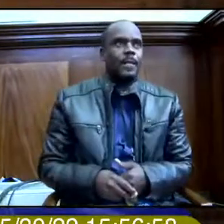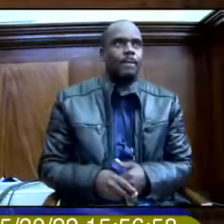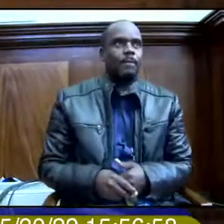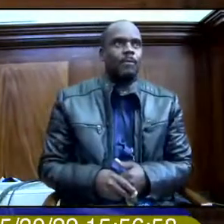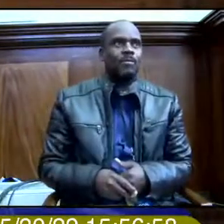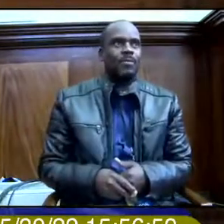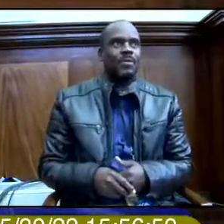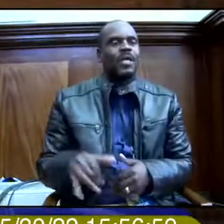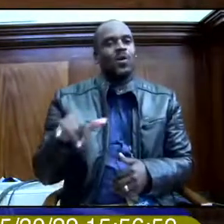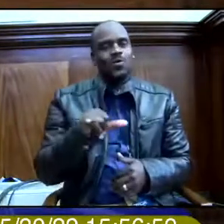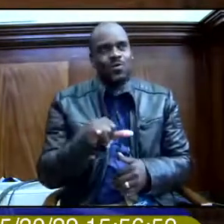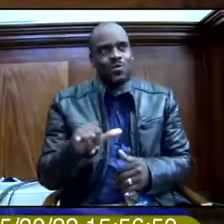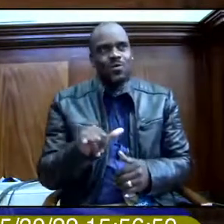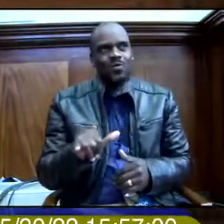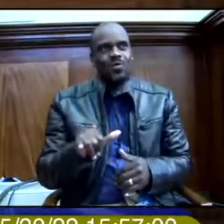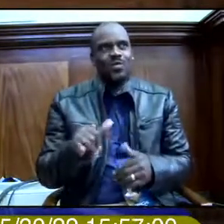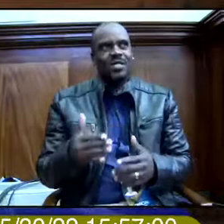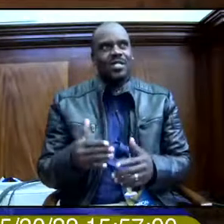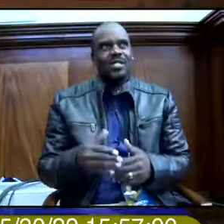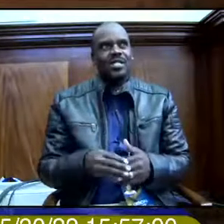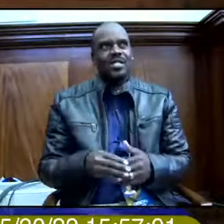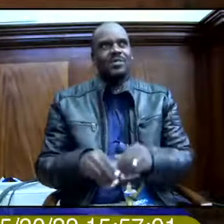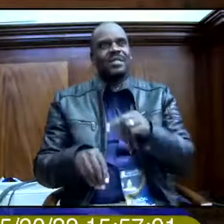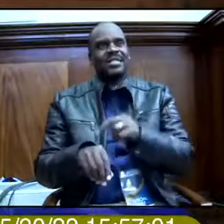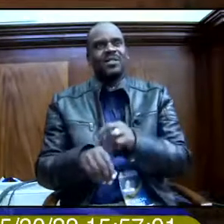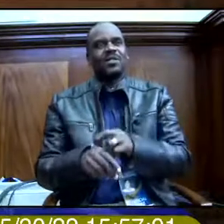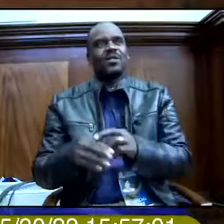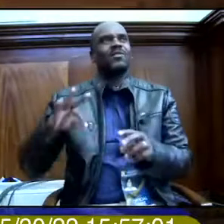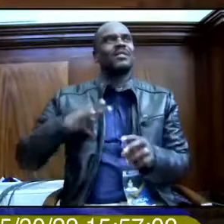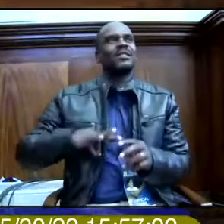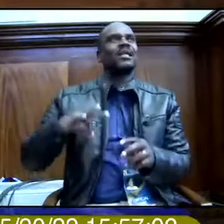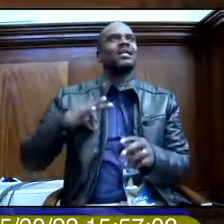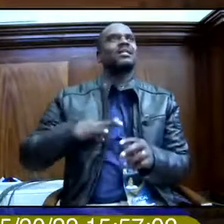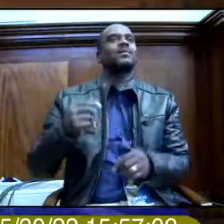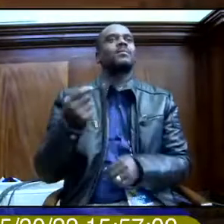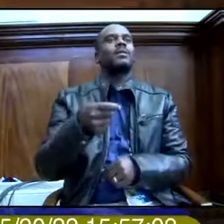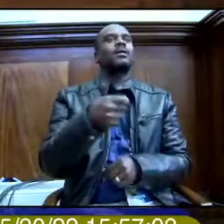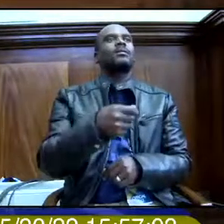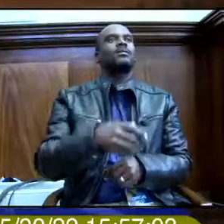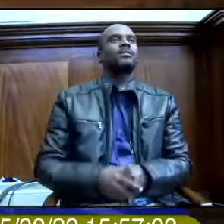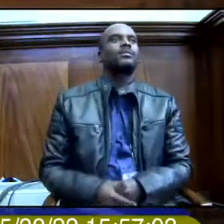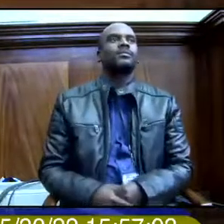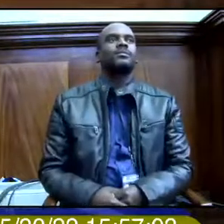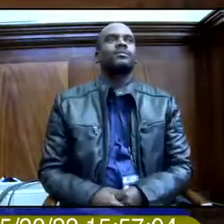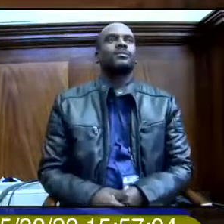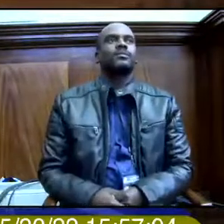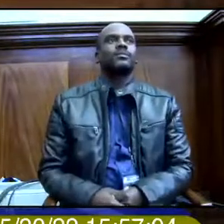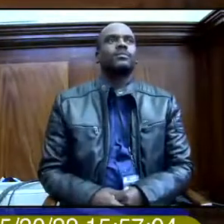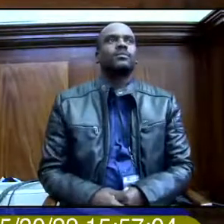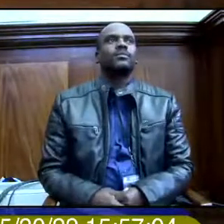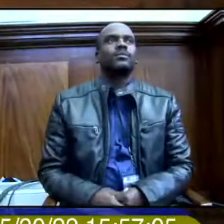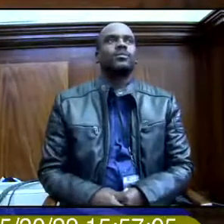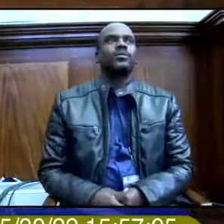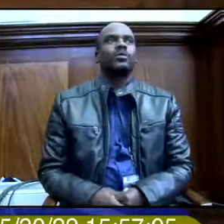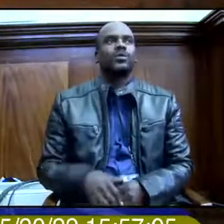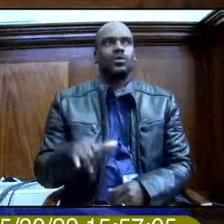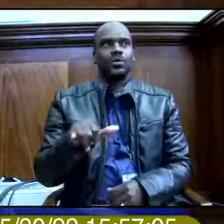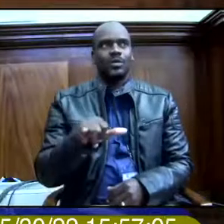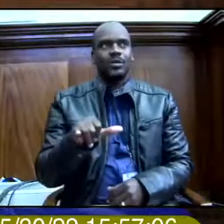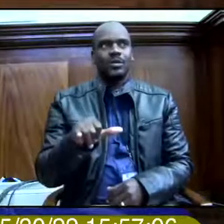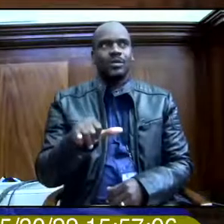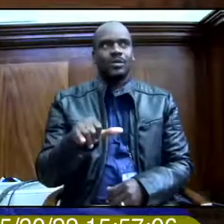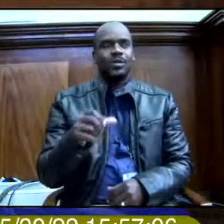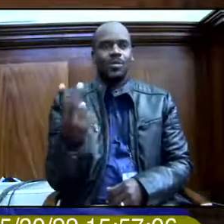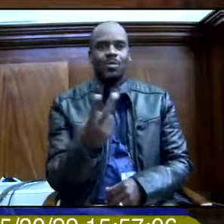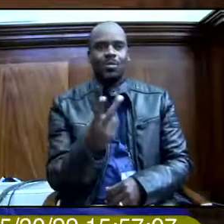which fundamentally there's no improvement in terms of salaries again in the country which are witnessing both private and